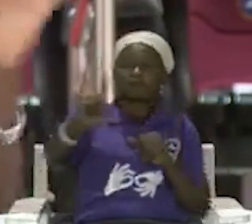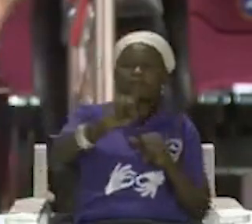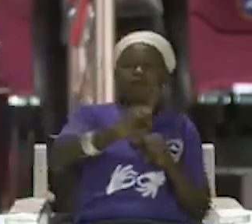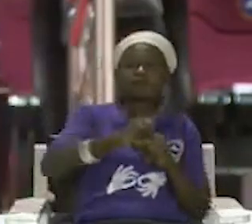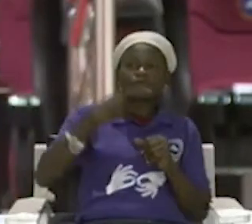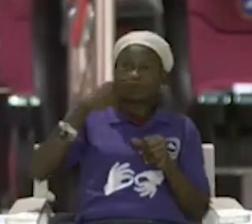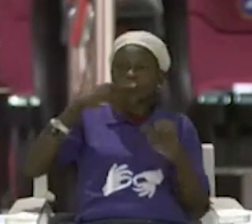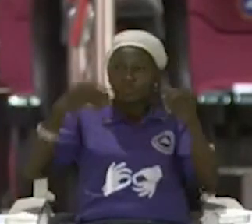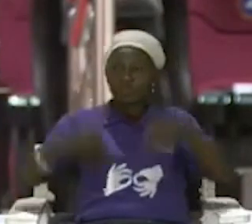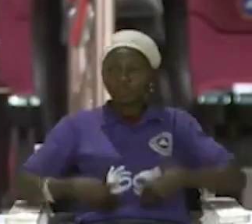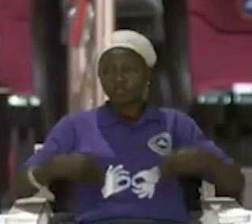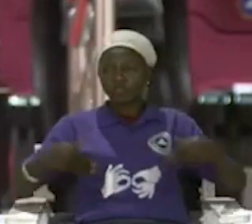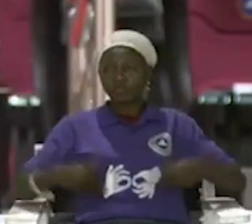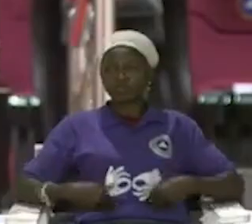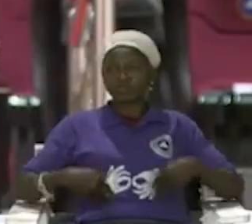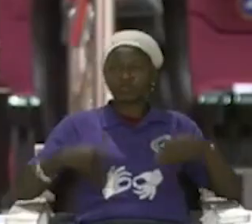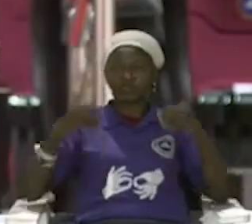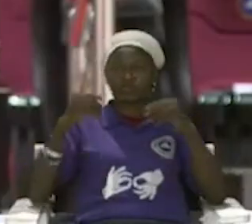is a youth.